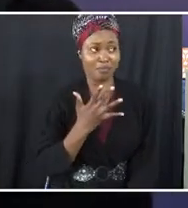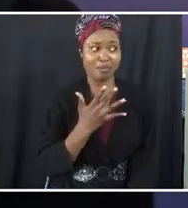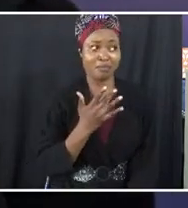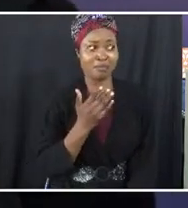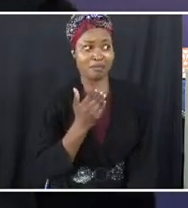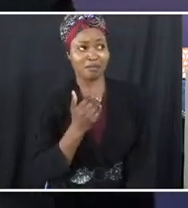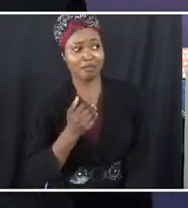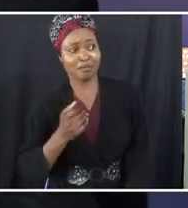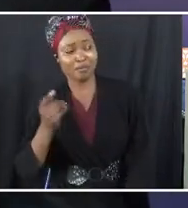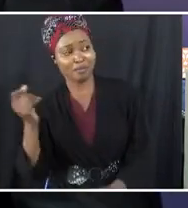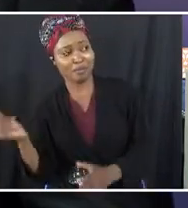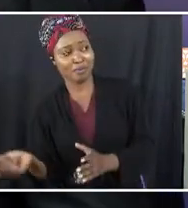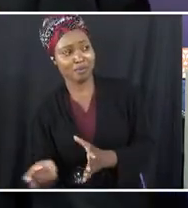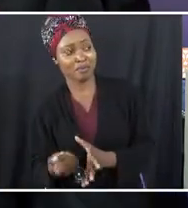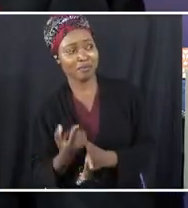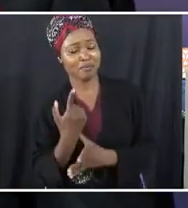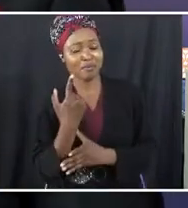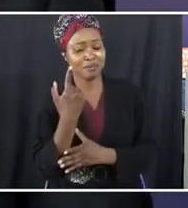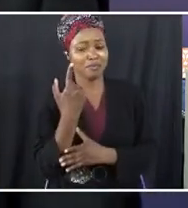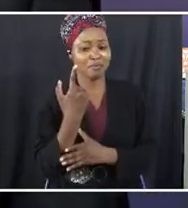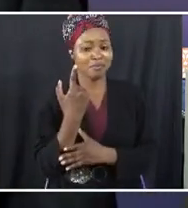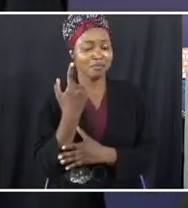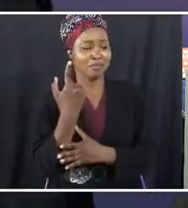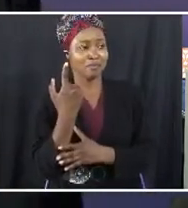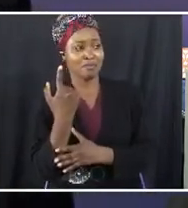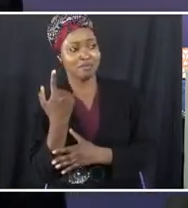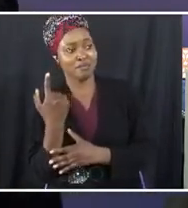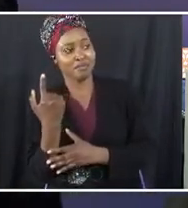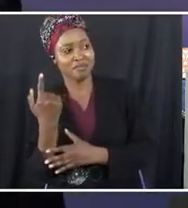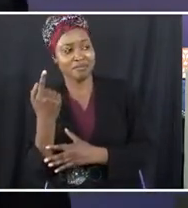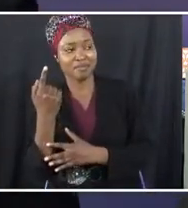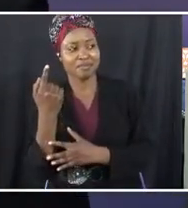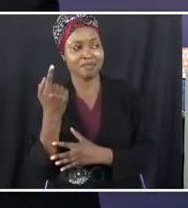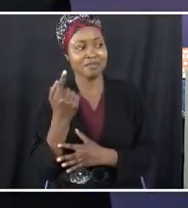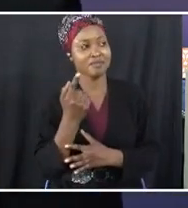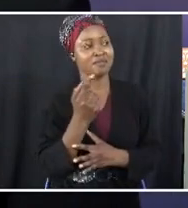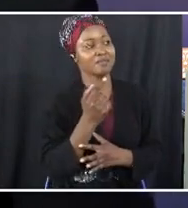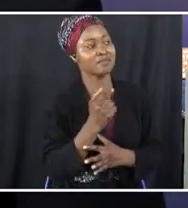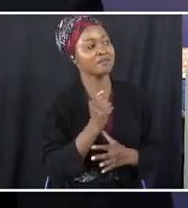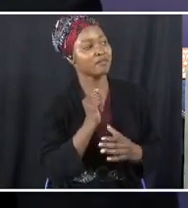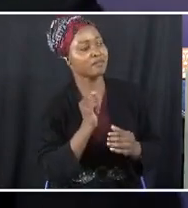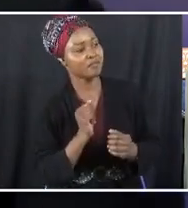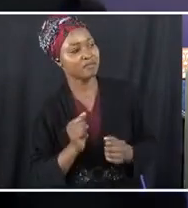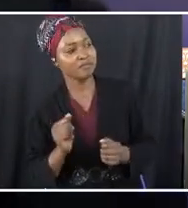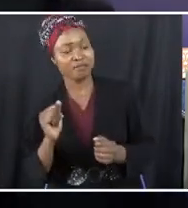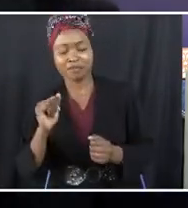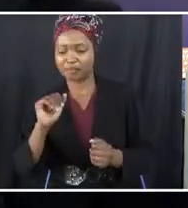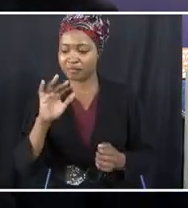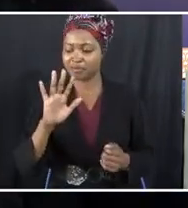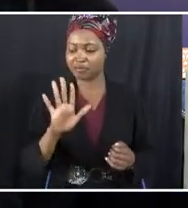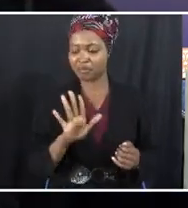shadow of a cross arose